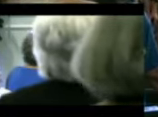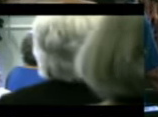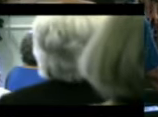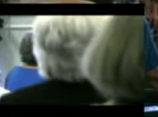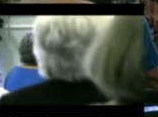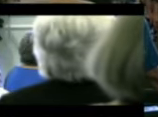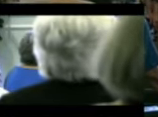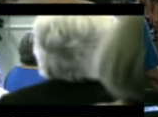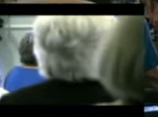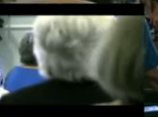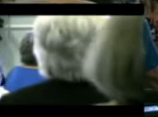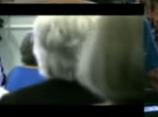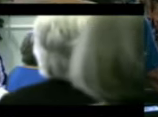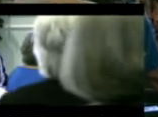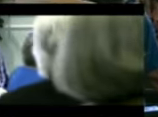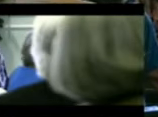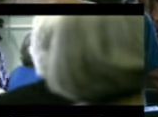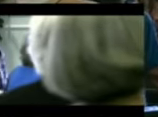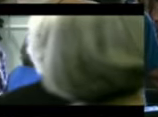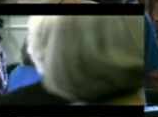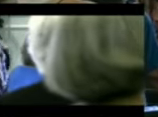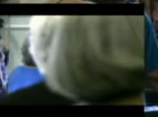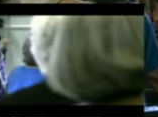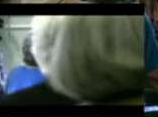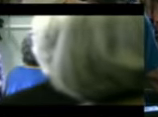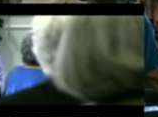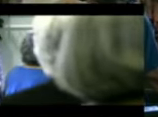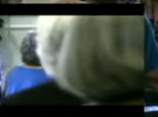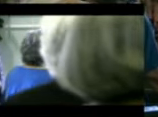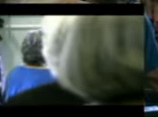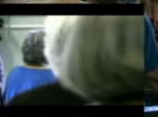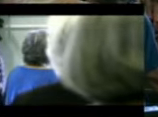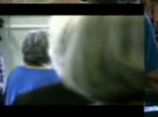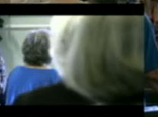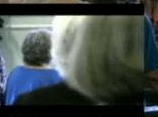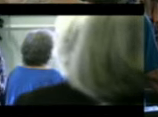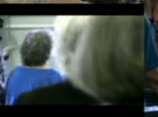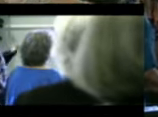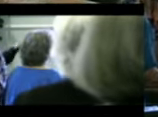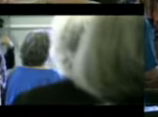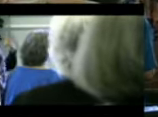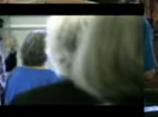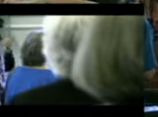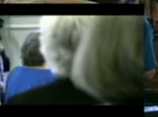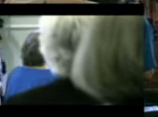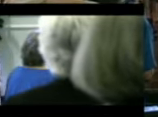Coming again,